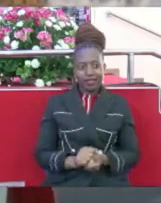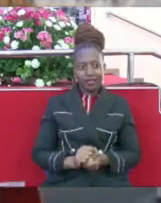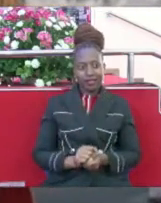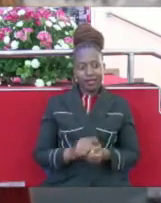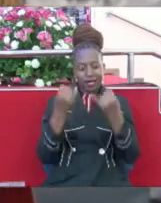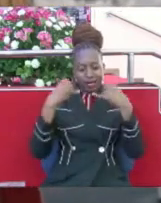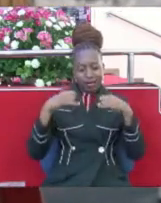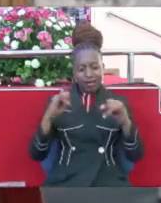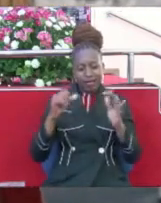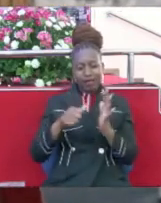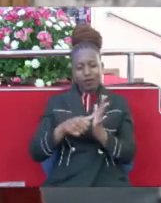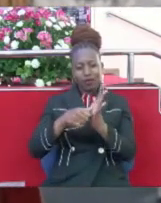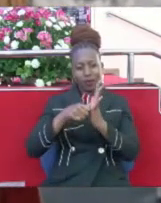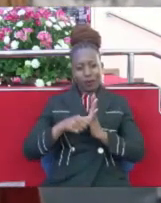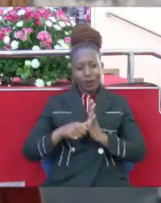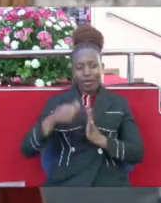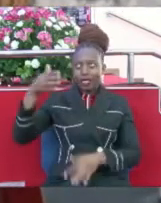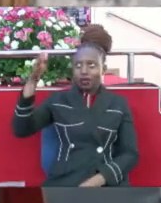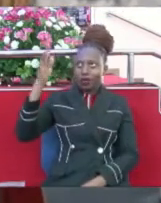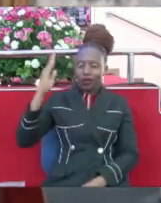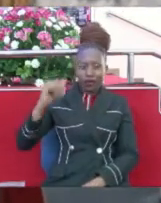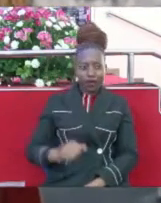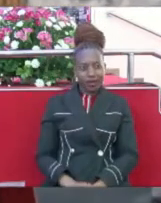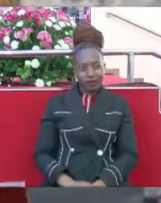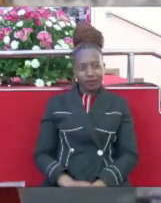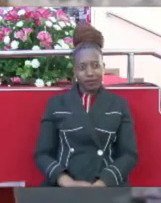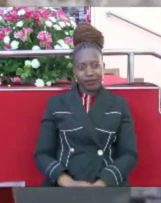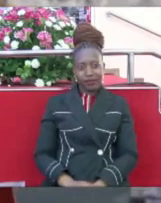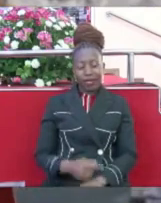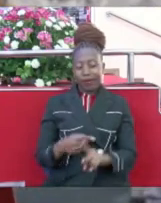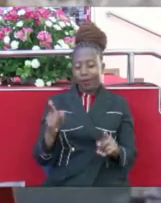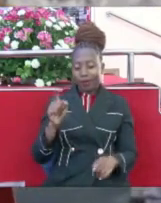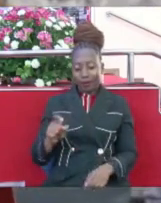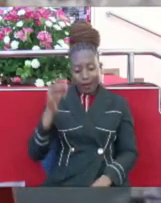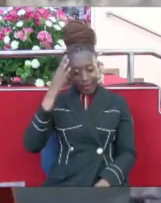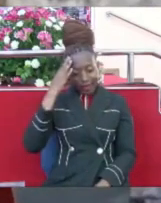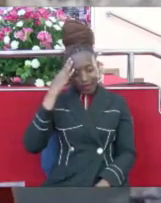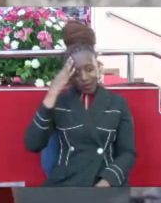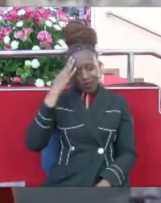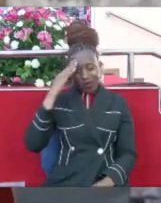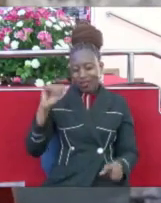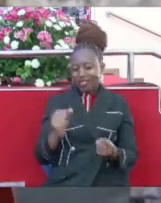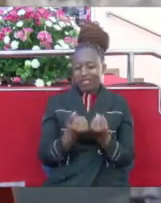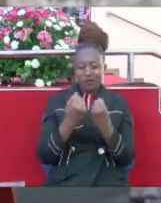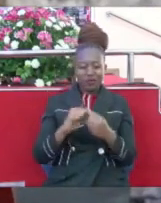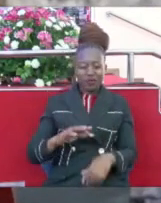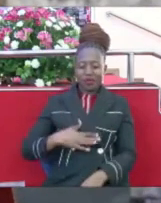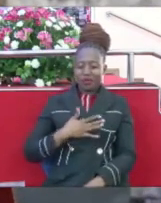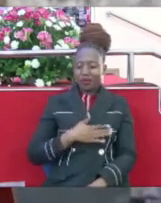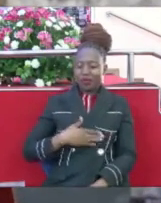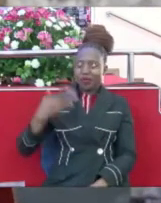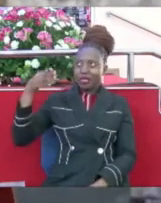Trying to impress God. But we need to know that God can never be impressed by our best foot